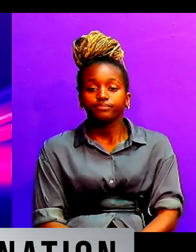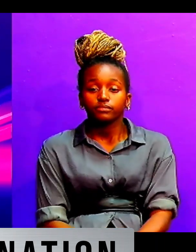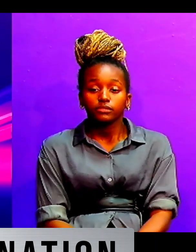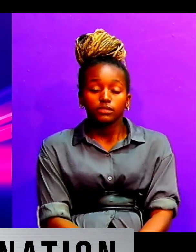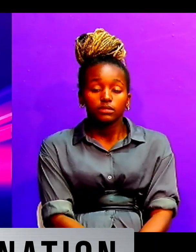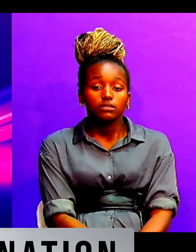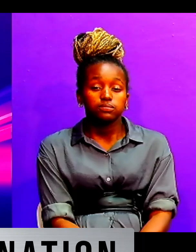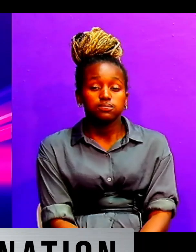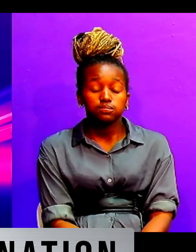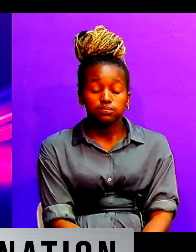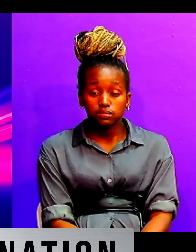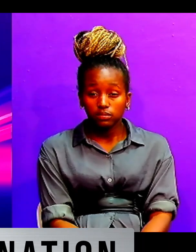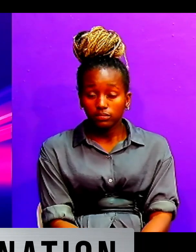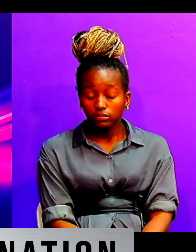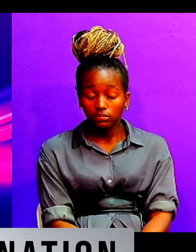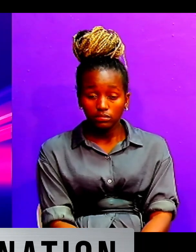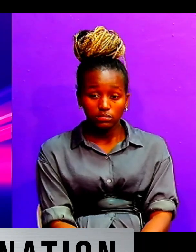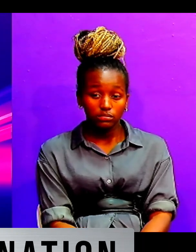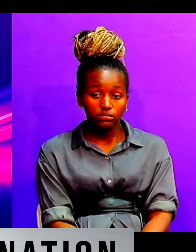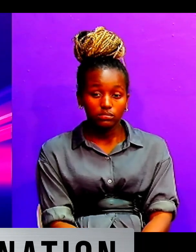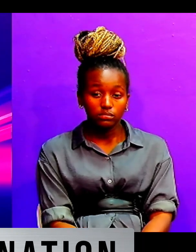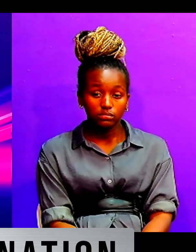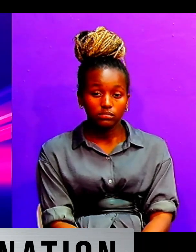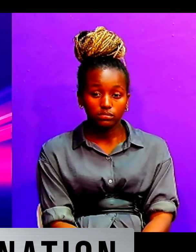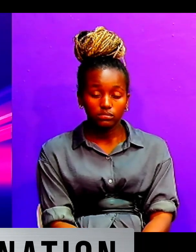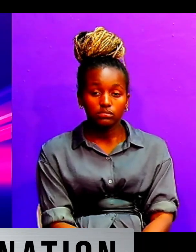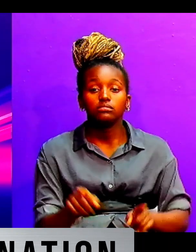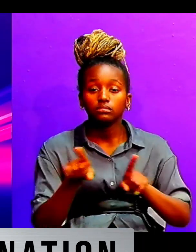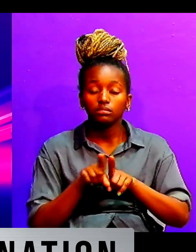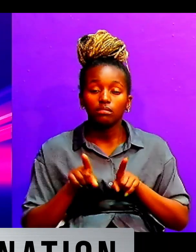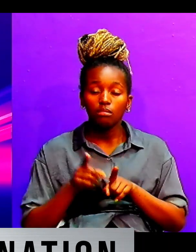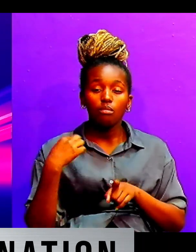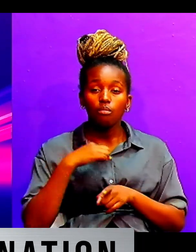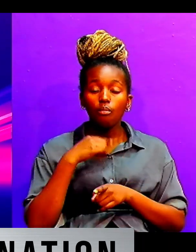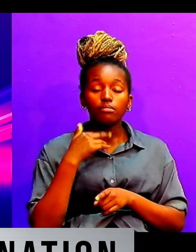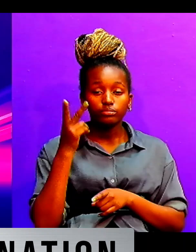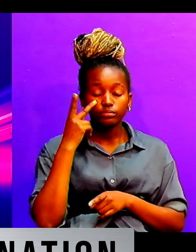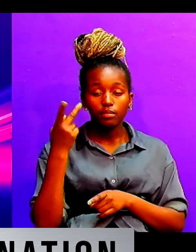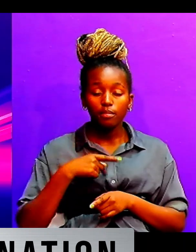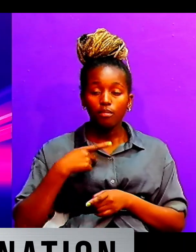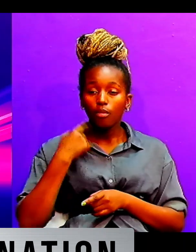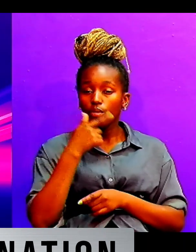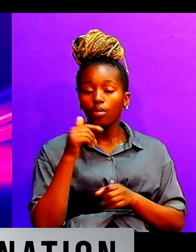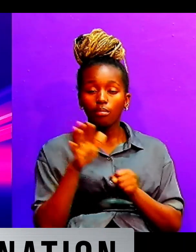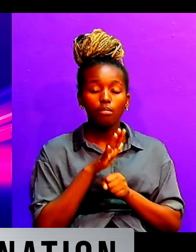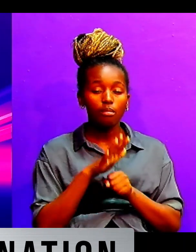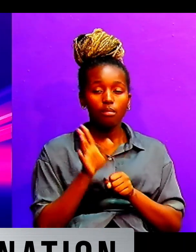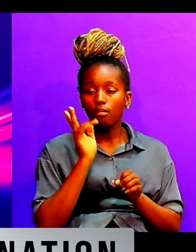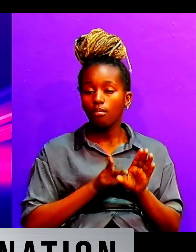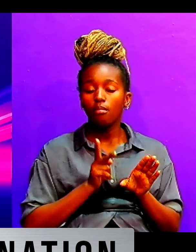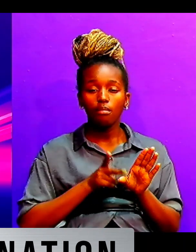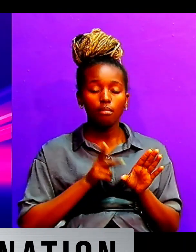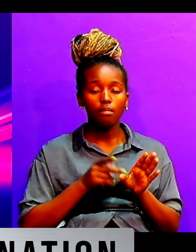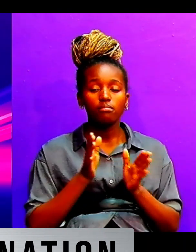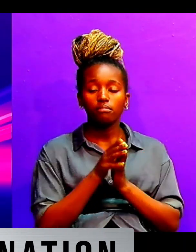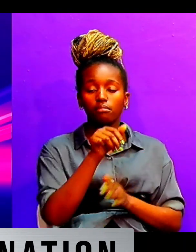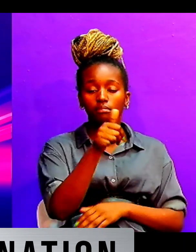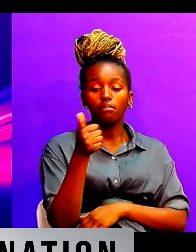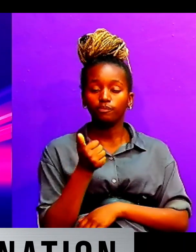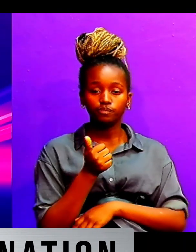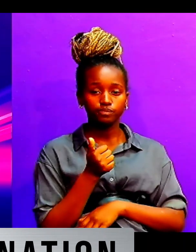give them that conducive environment so that they can participate as others? And that is my big role